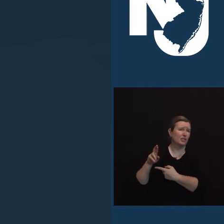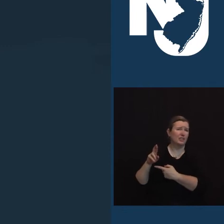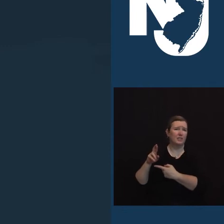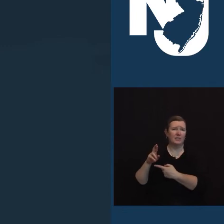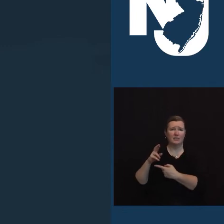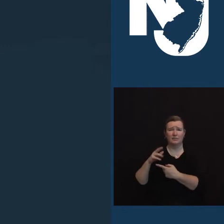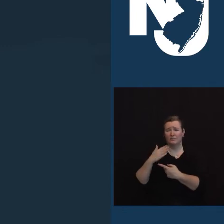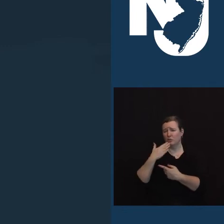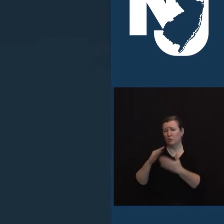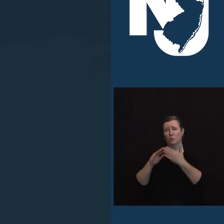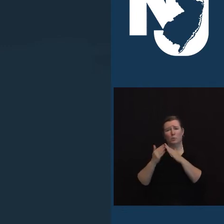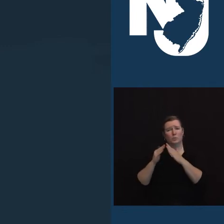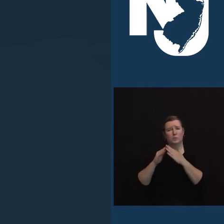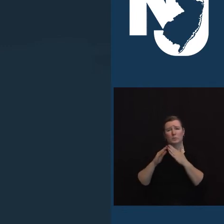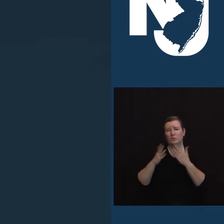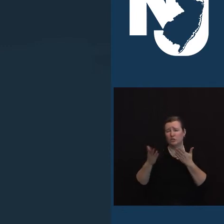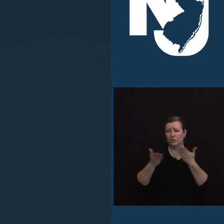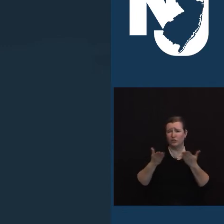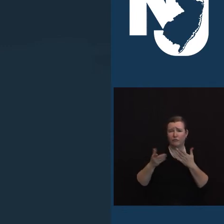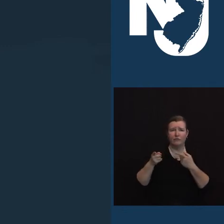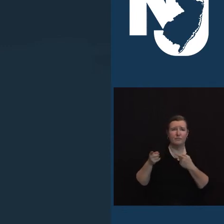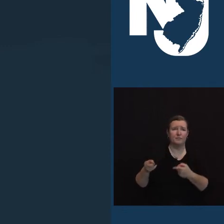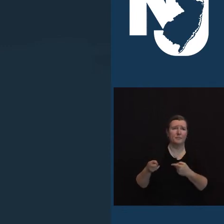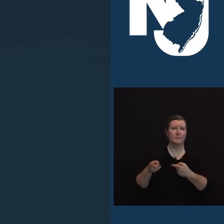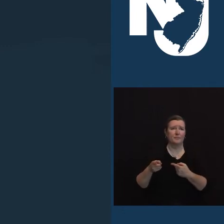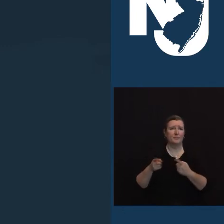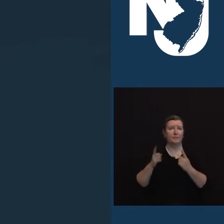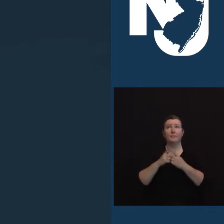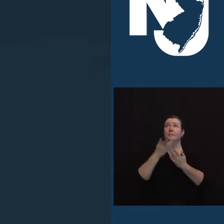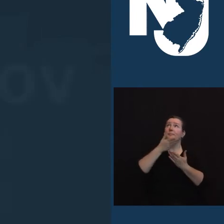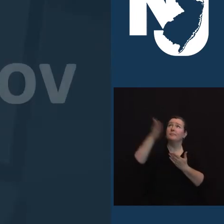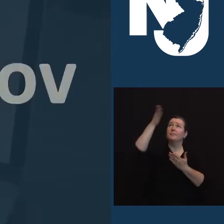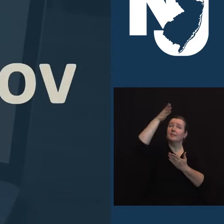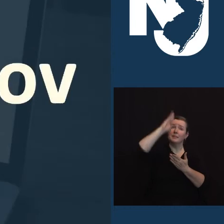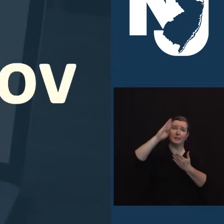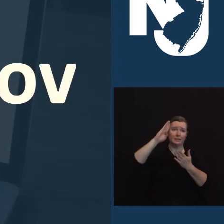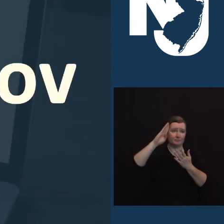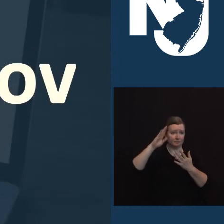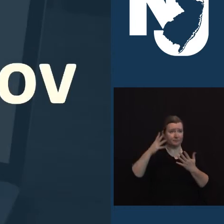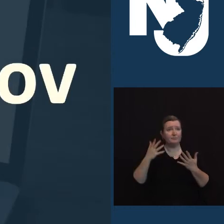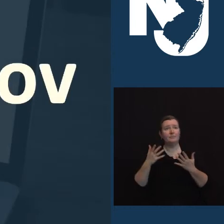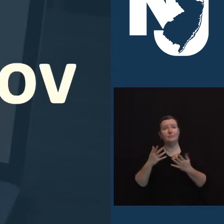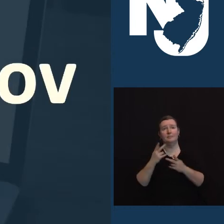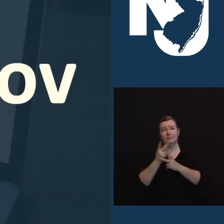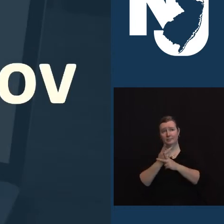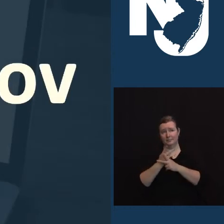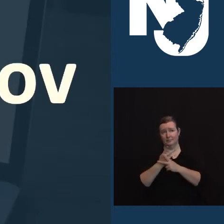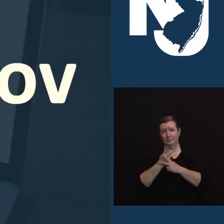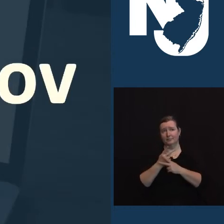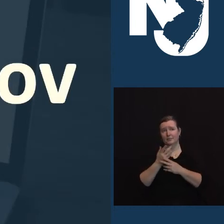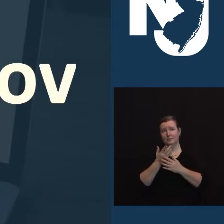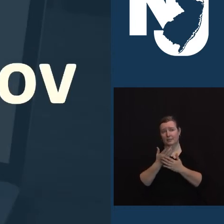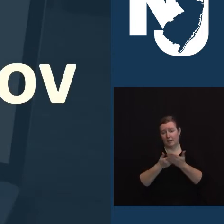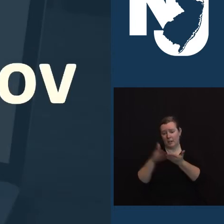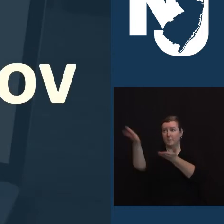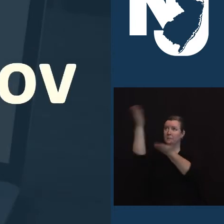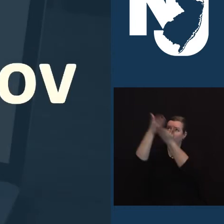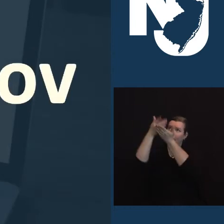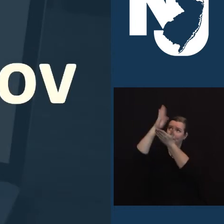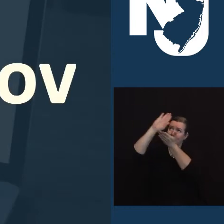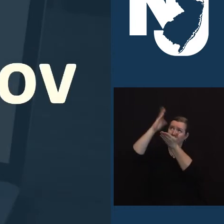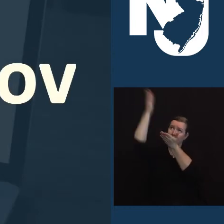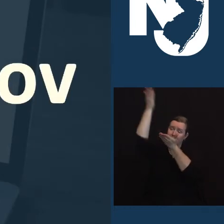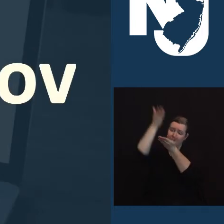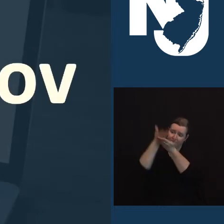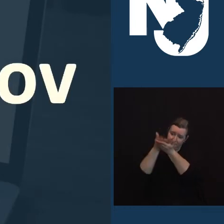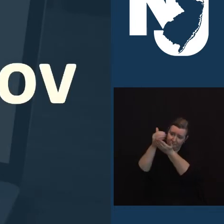God bless you and keep you in the palm of his hand. And that is where we'll leave it off for today. Please help me welcome, in this case, the guy to